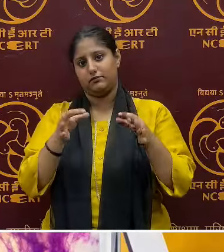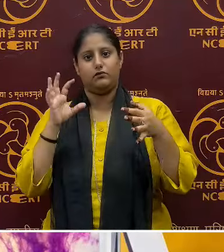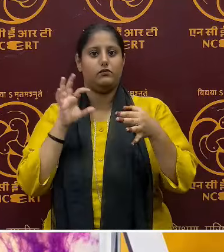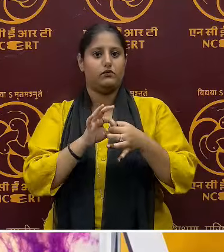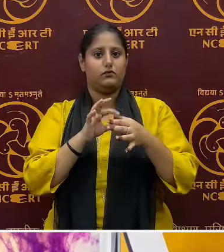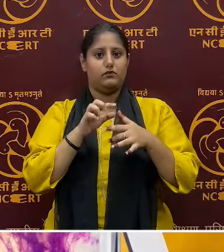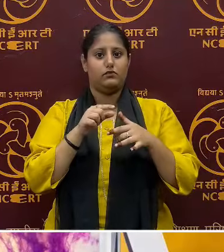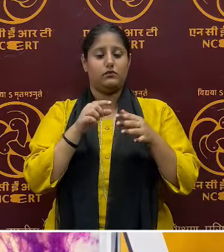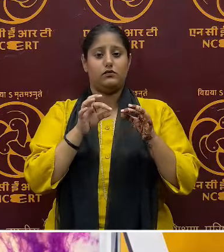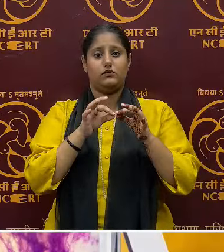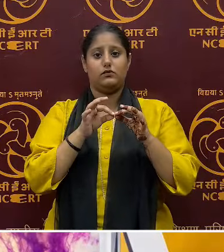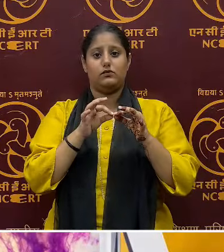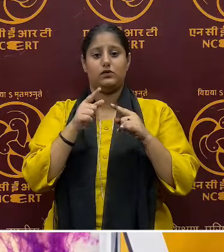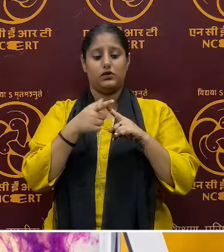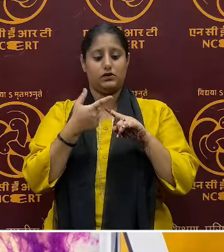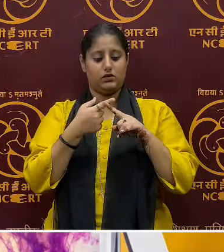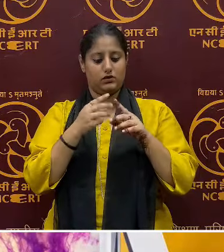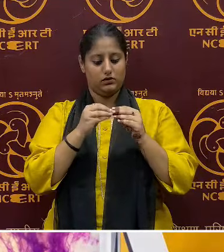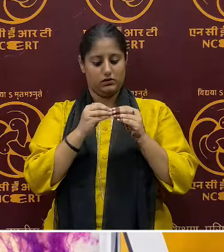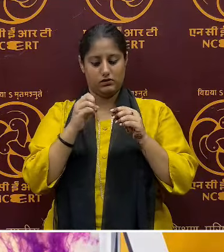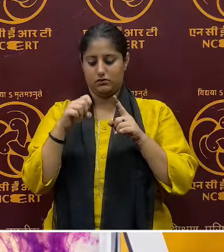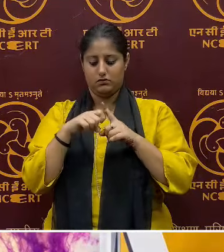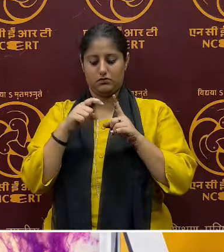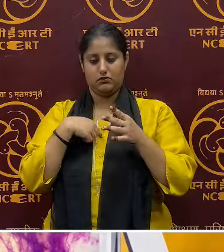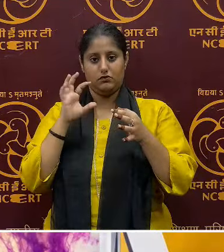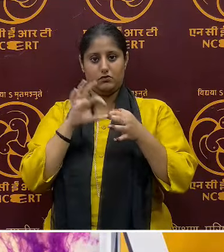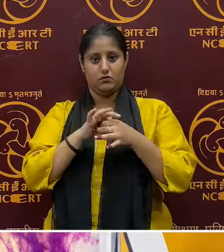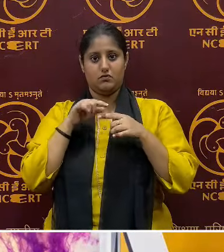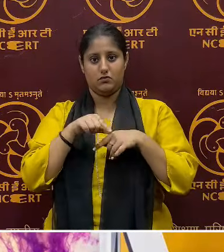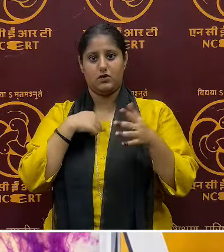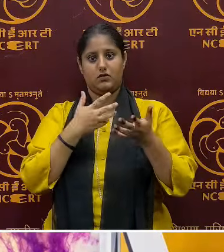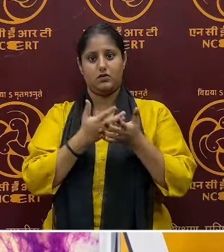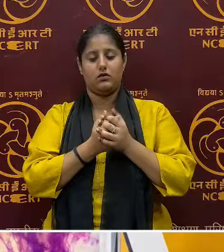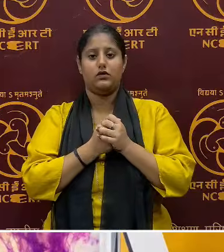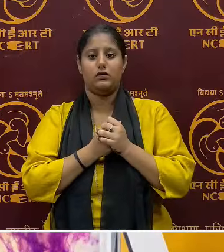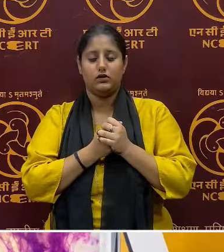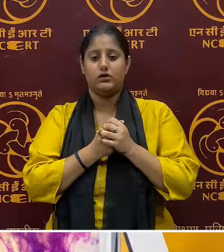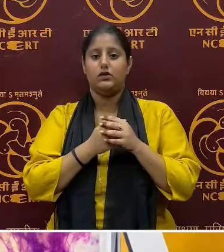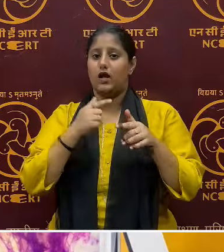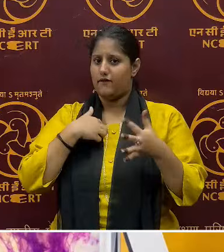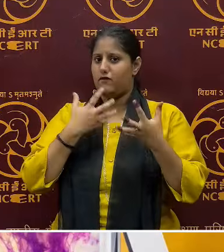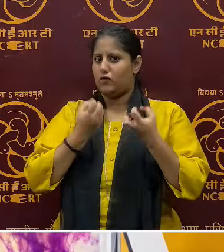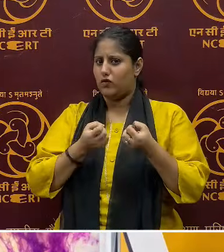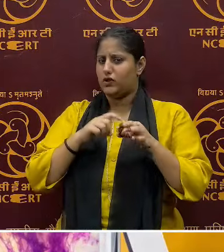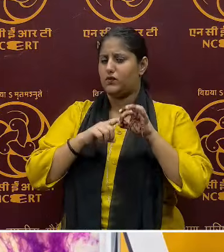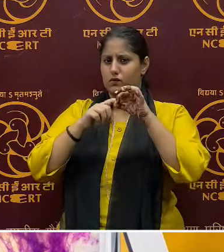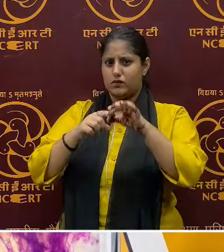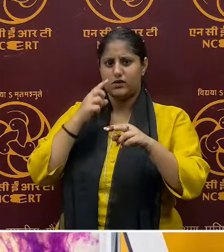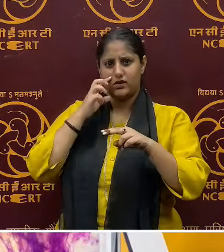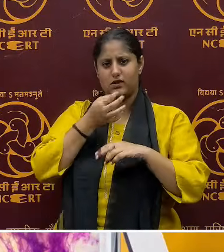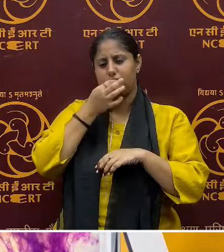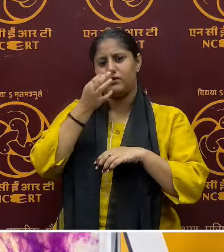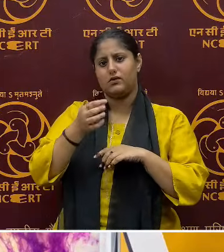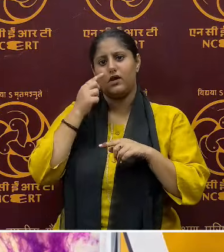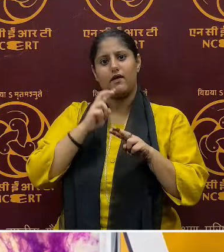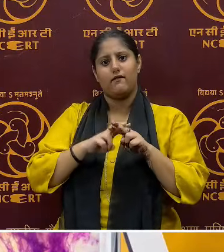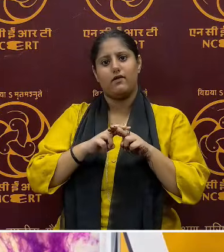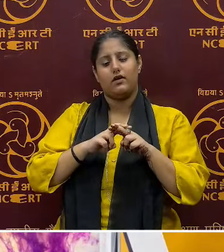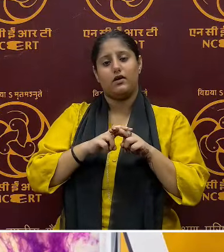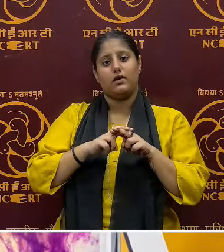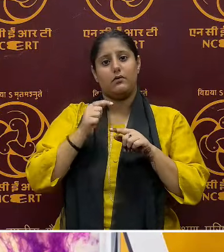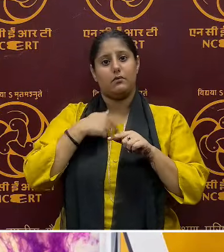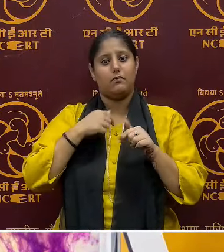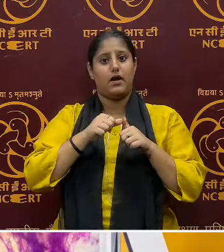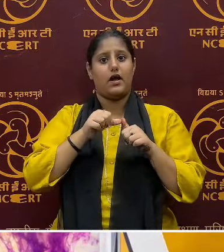our NCERT textbooks, these are energized textbooks, talking textbooks. So I want to ask you, what if I want to access